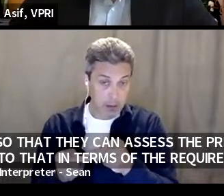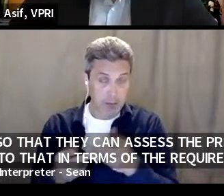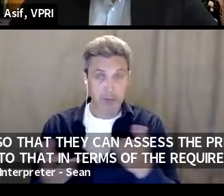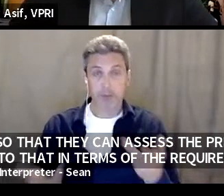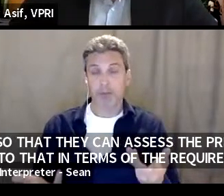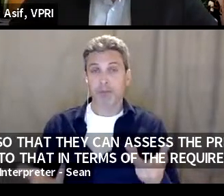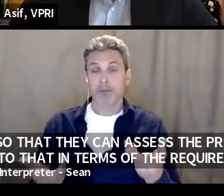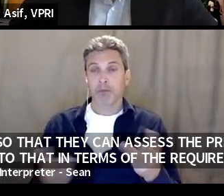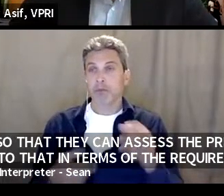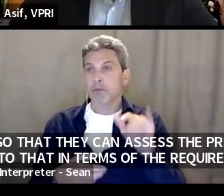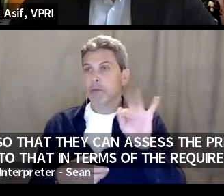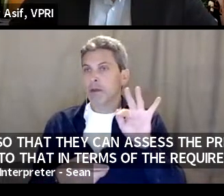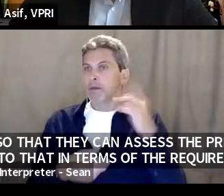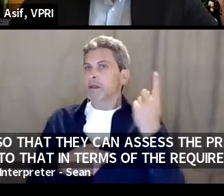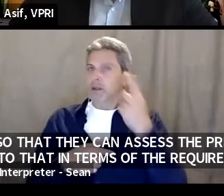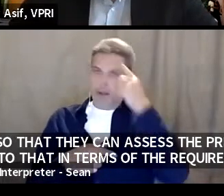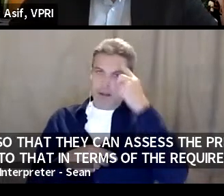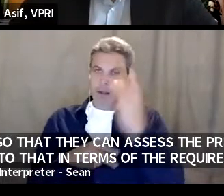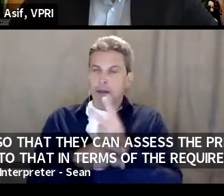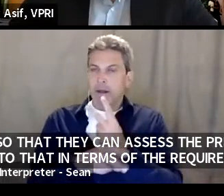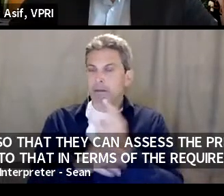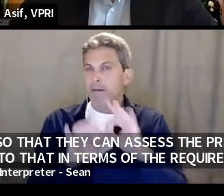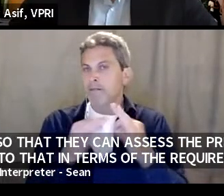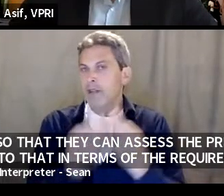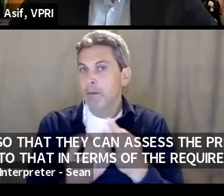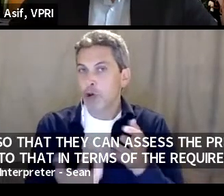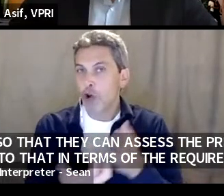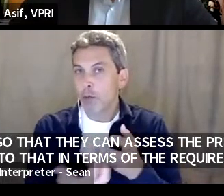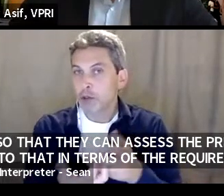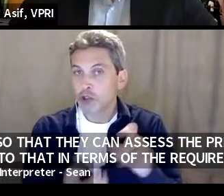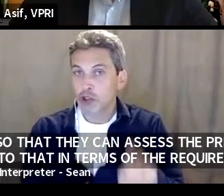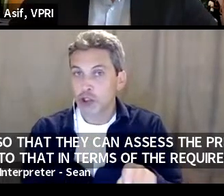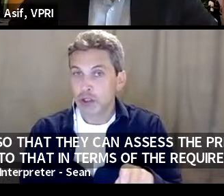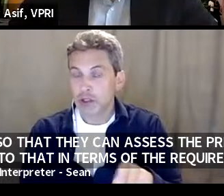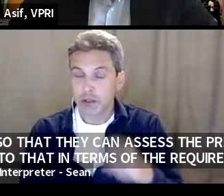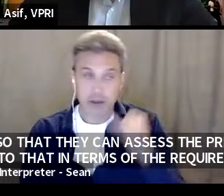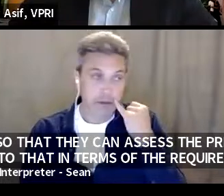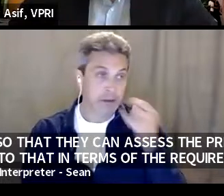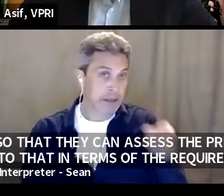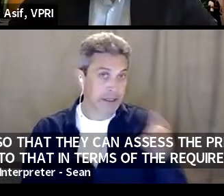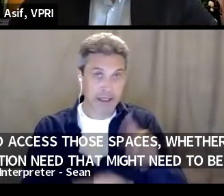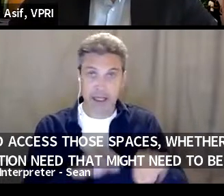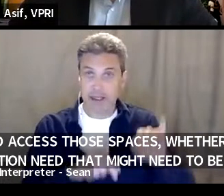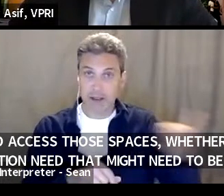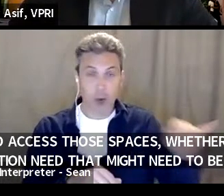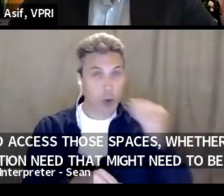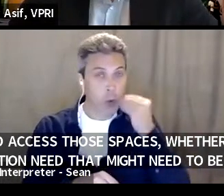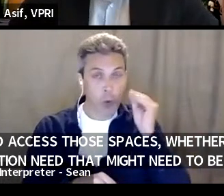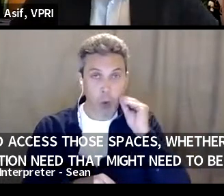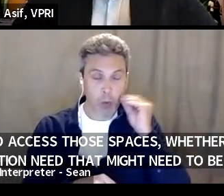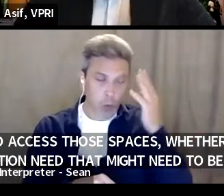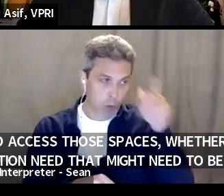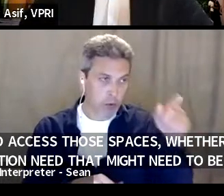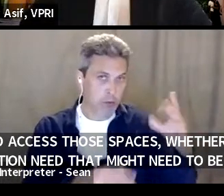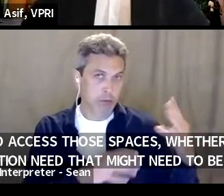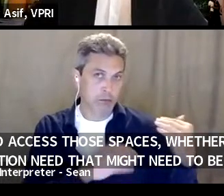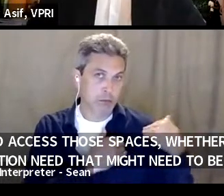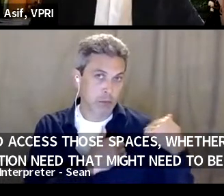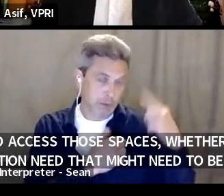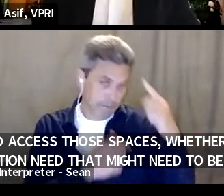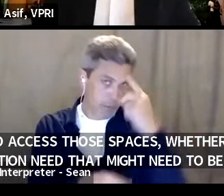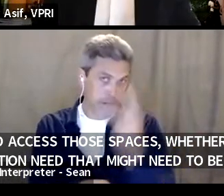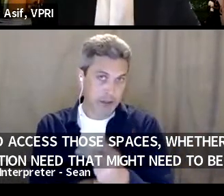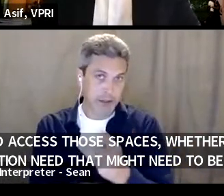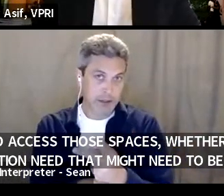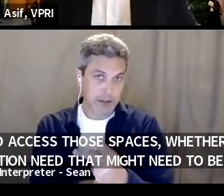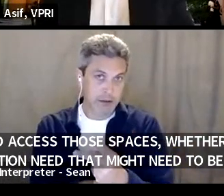need that might need to be considered. For instance, if people are not able to work at home because they have caregiving responsibilities that aren't really consistent with the kind of